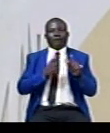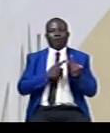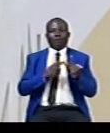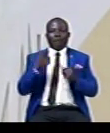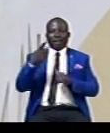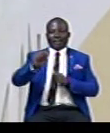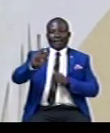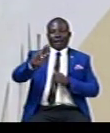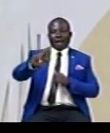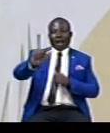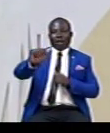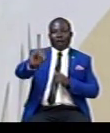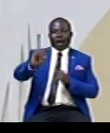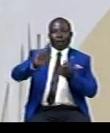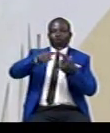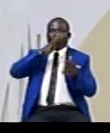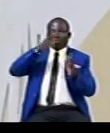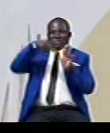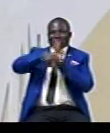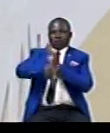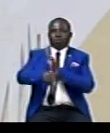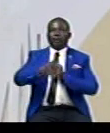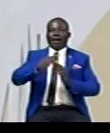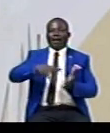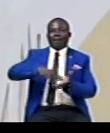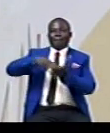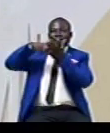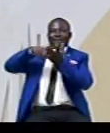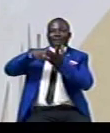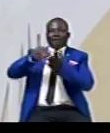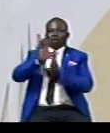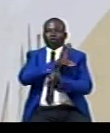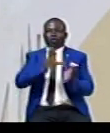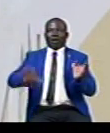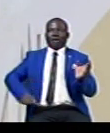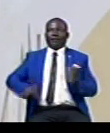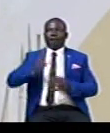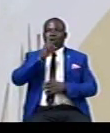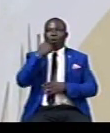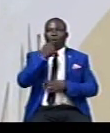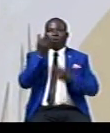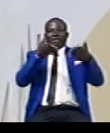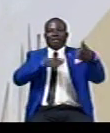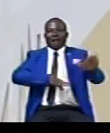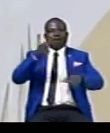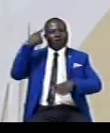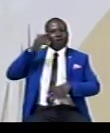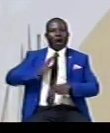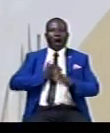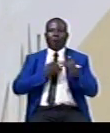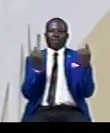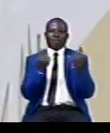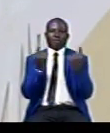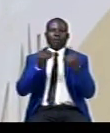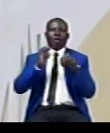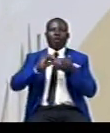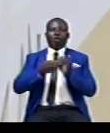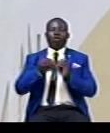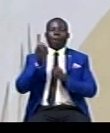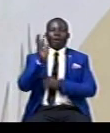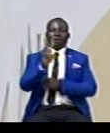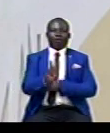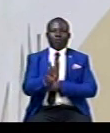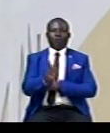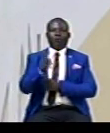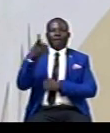ram slain represented Christ, who died for our sin. Number two,